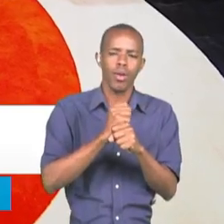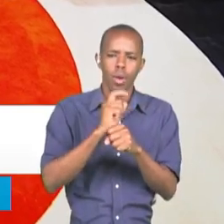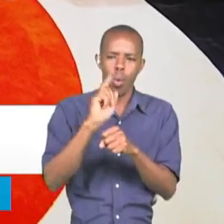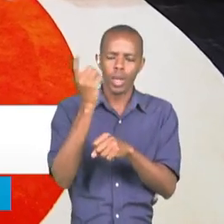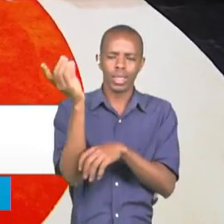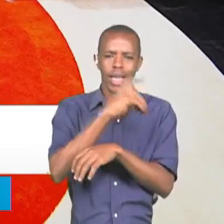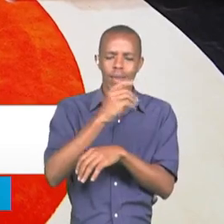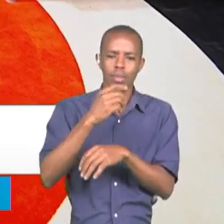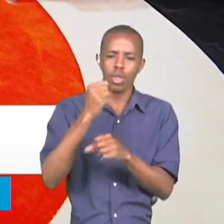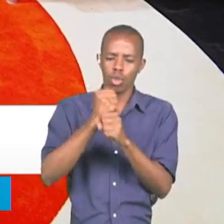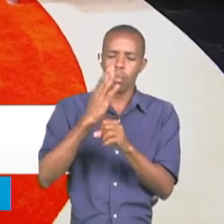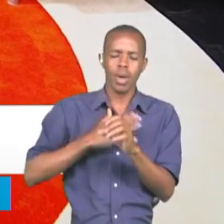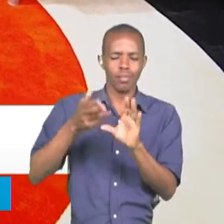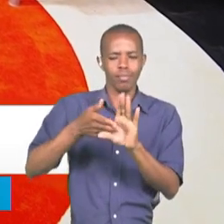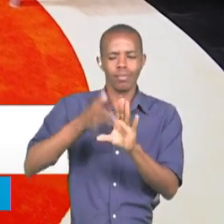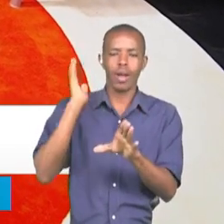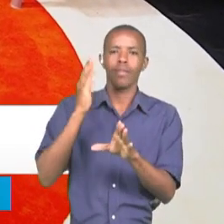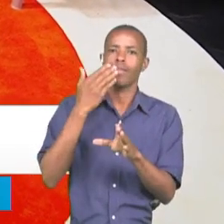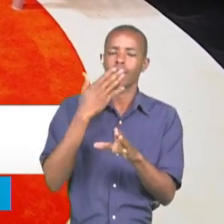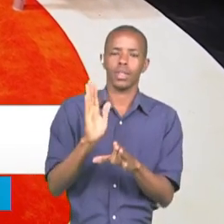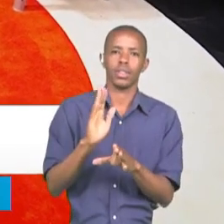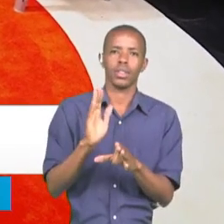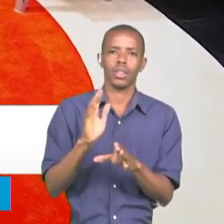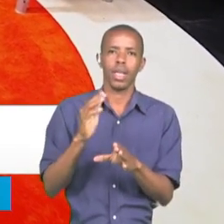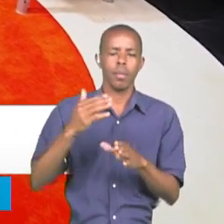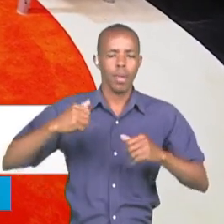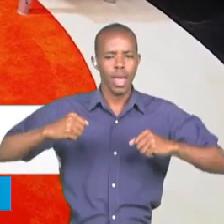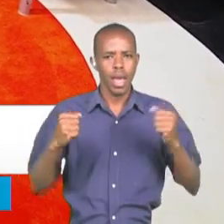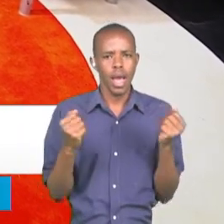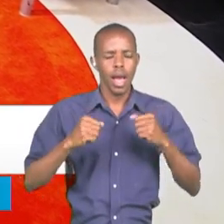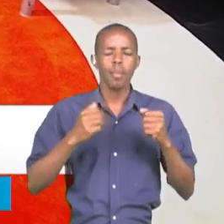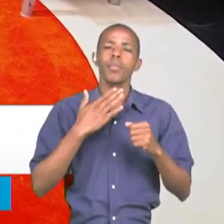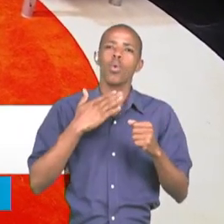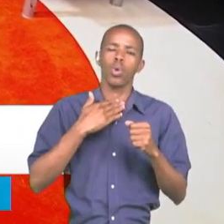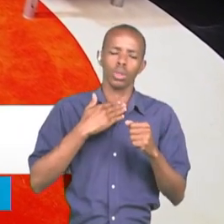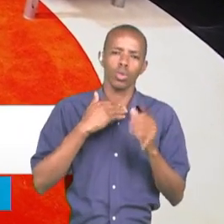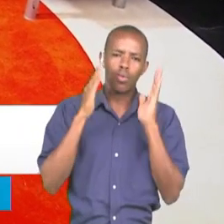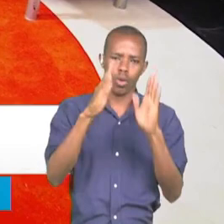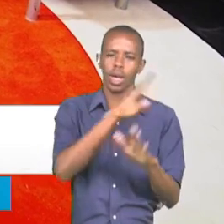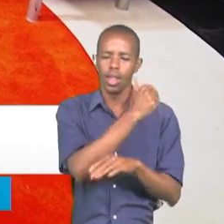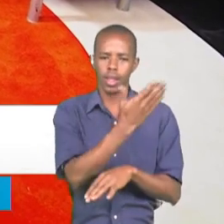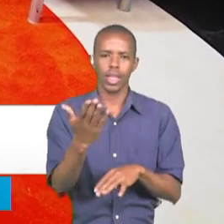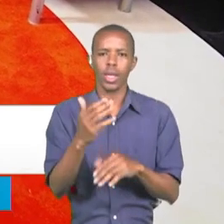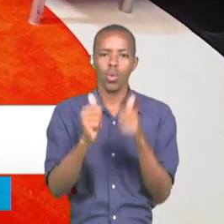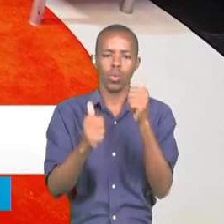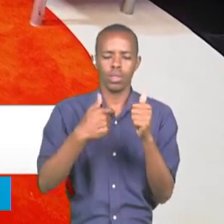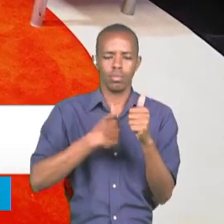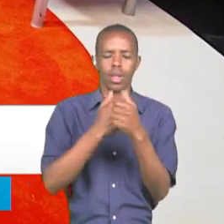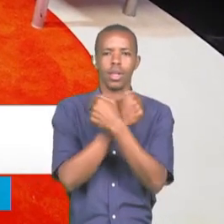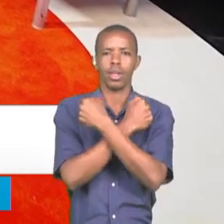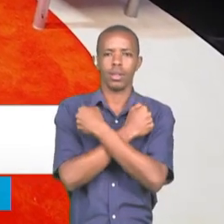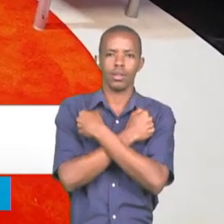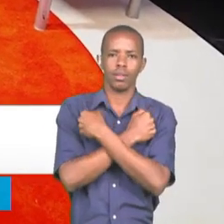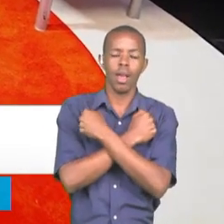my job. Interesting. Yes, okay. I was not happy with what I was doing and I wanted to do something I actually love.